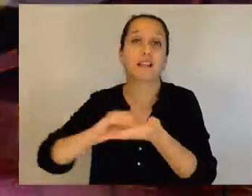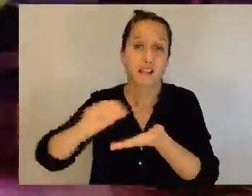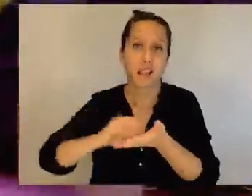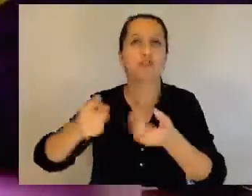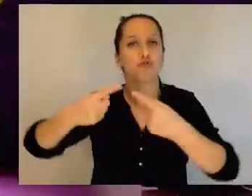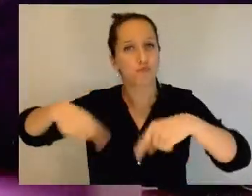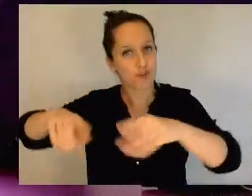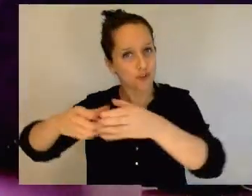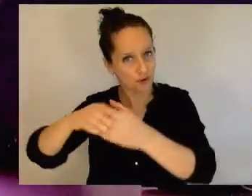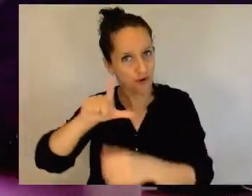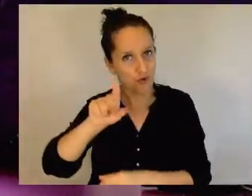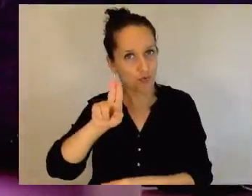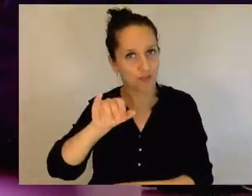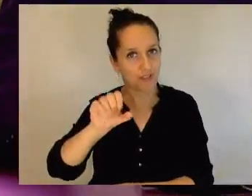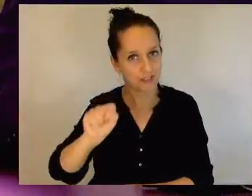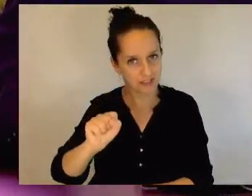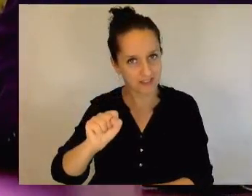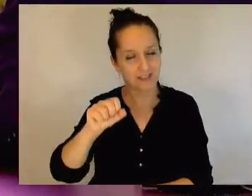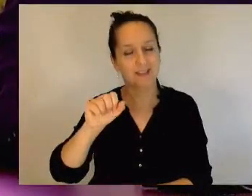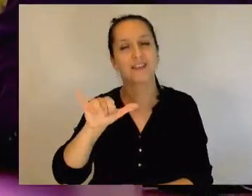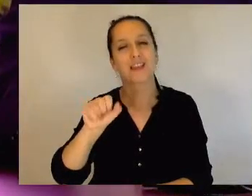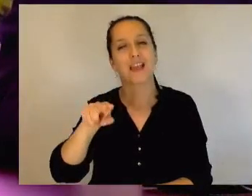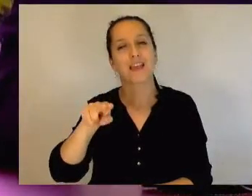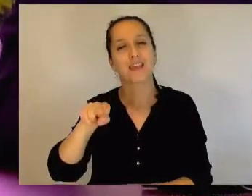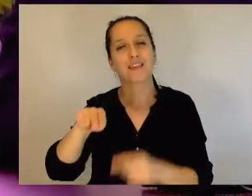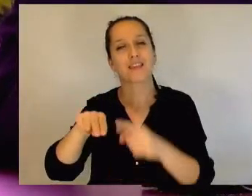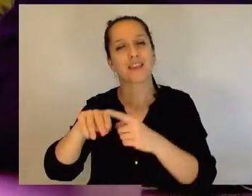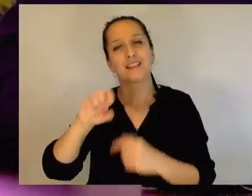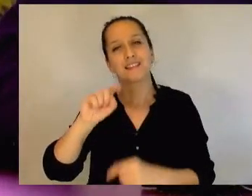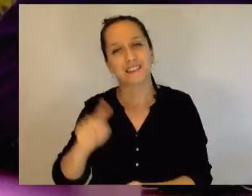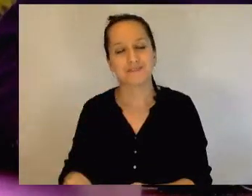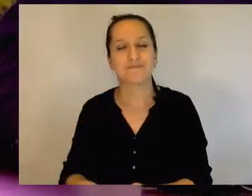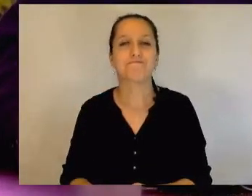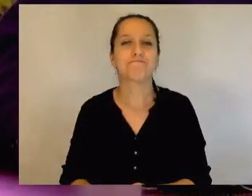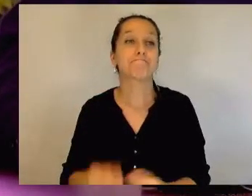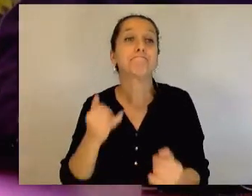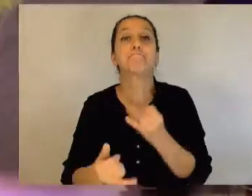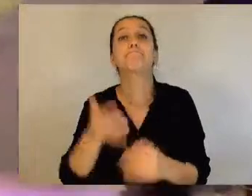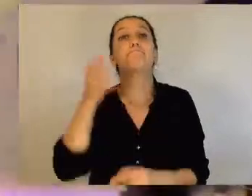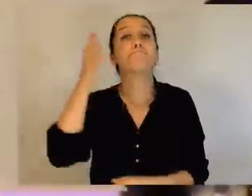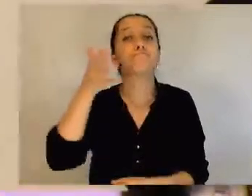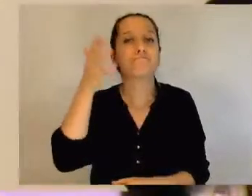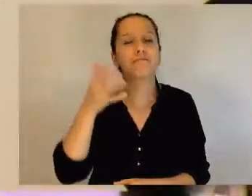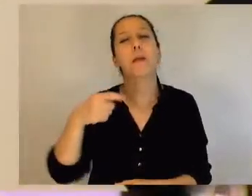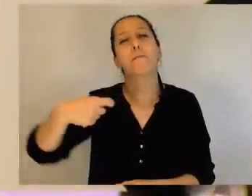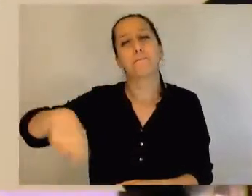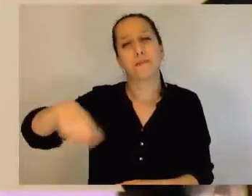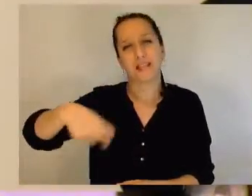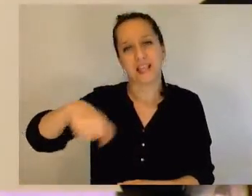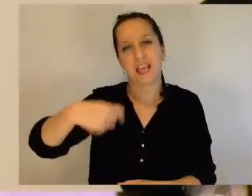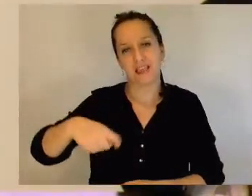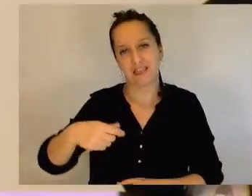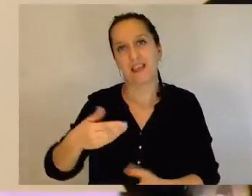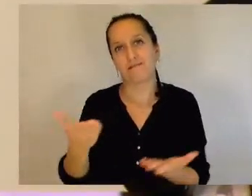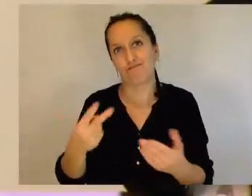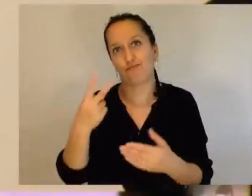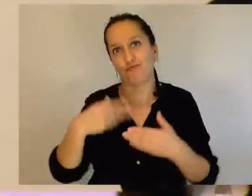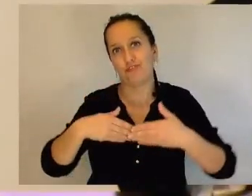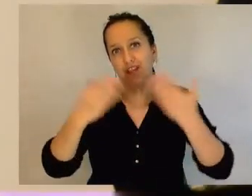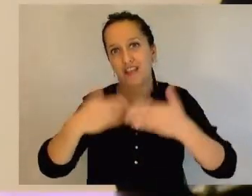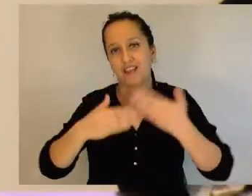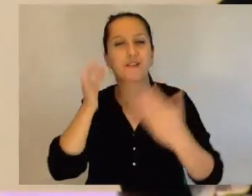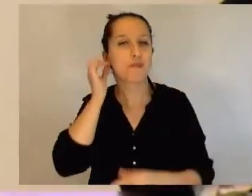Thank you, Secretary Yáñez. Now we will hear from the President and Chair and host of